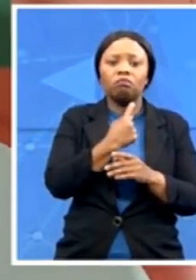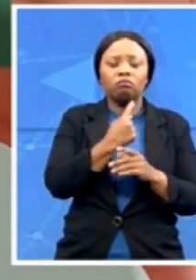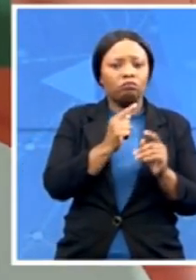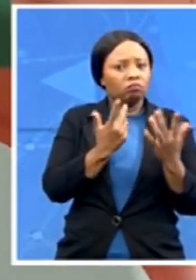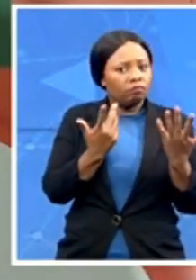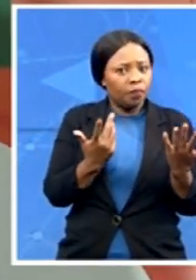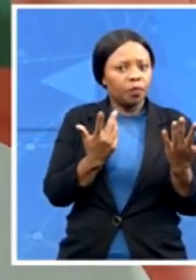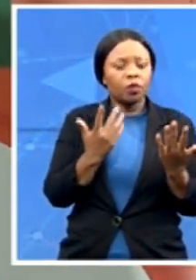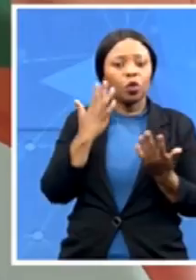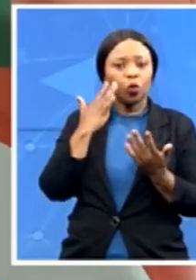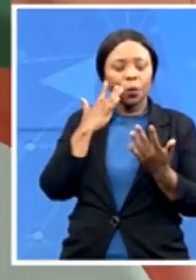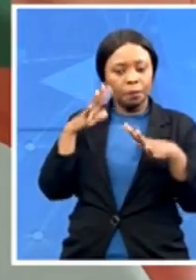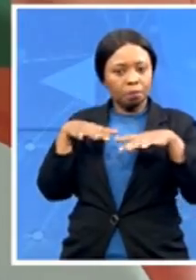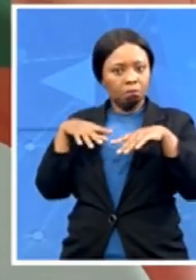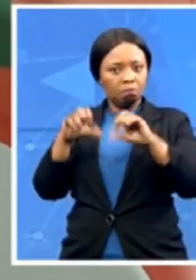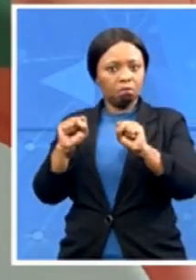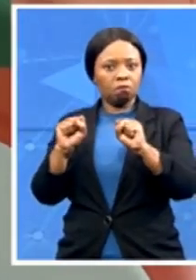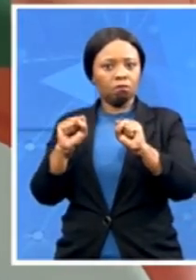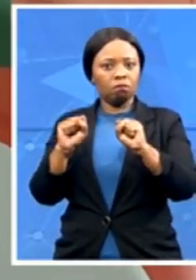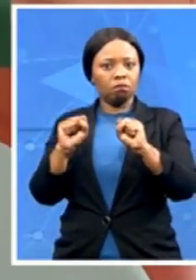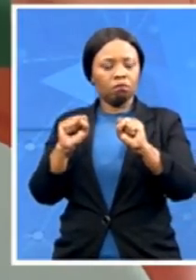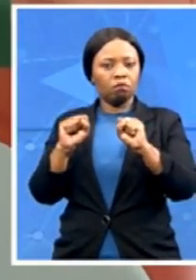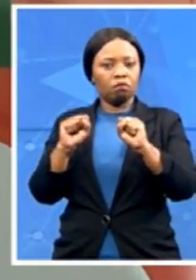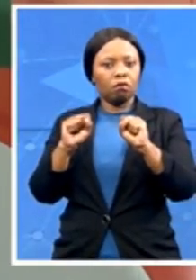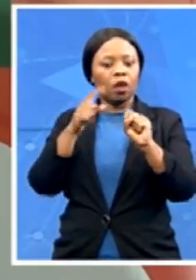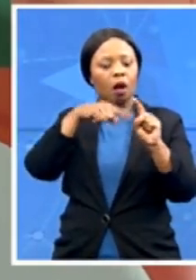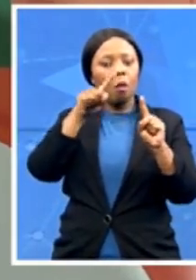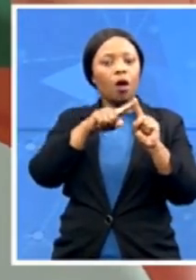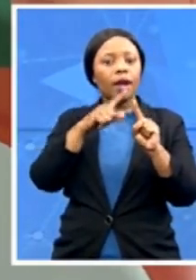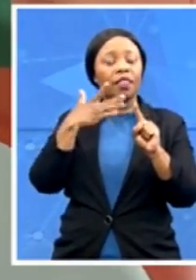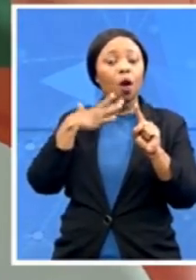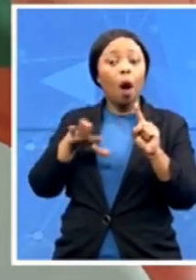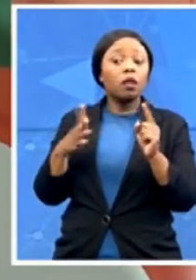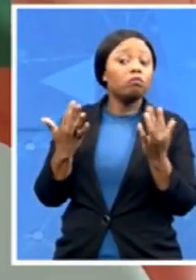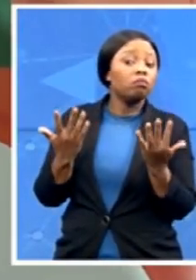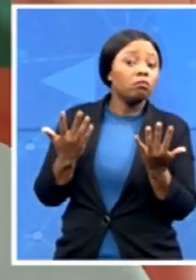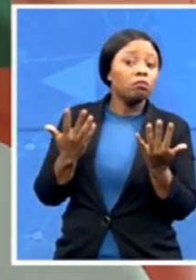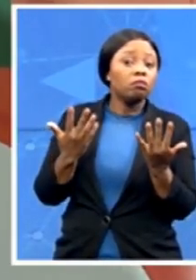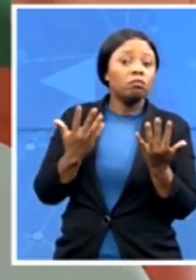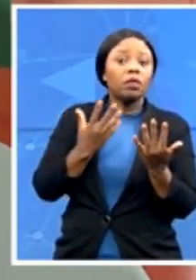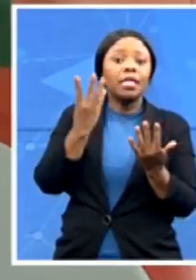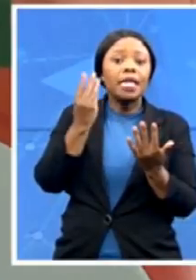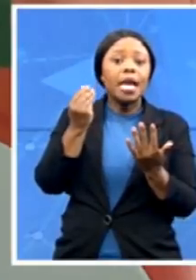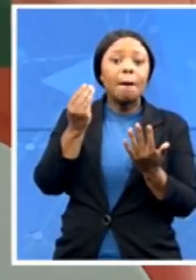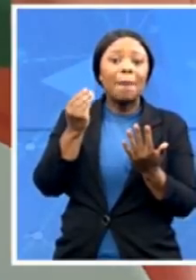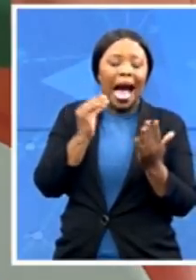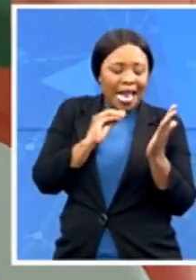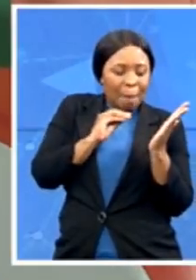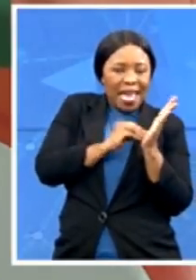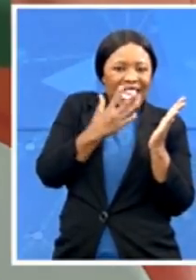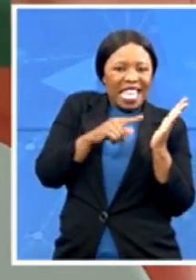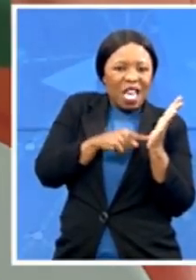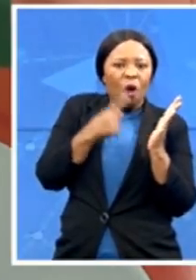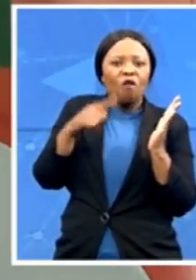bathi sifuna uqondo ba iphi imali ebibekelwe ufakala lamanzi yakwezilalo libode Mthatha kuyomango Coffee